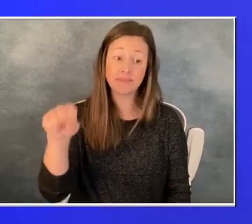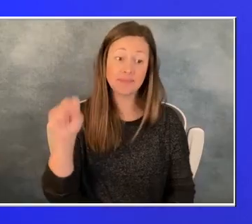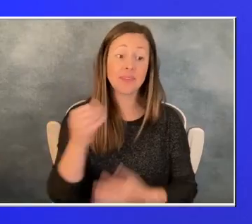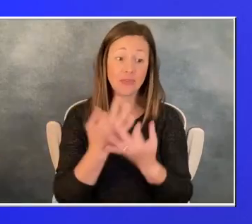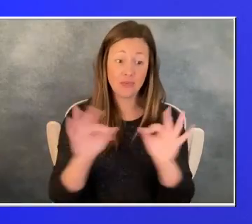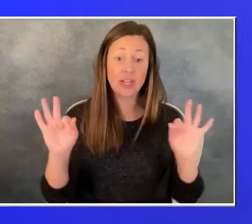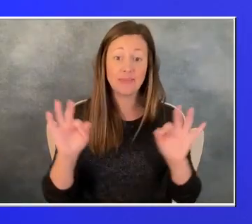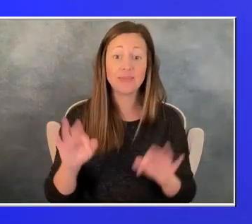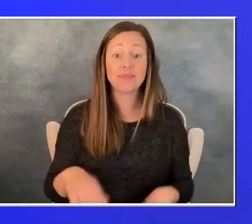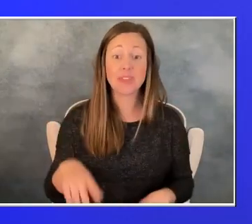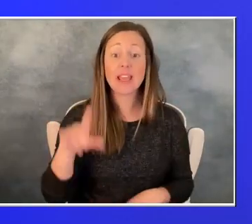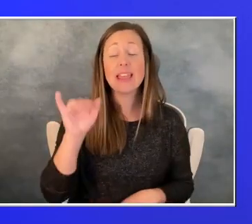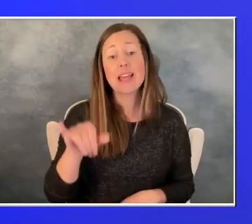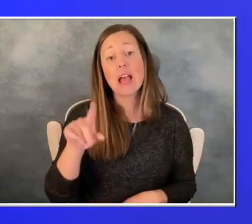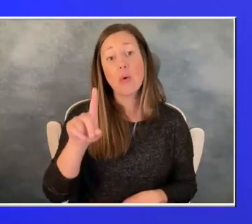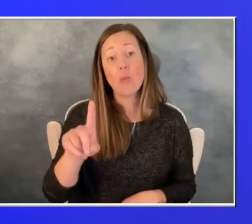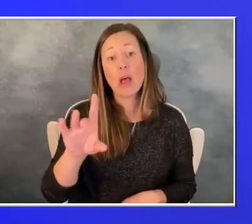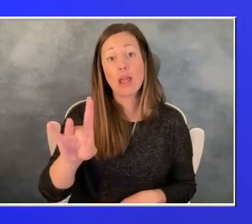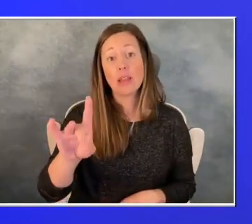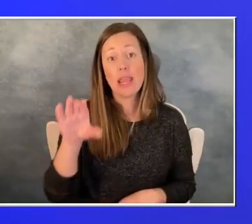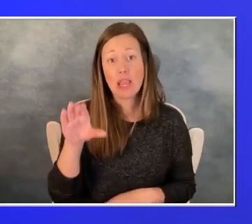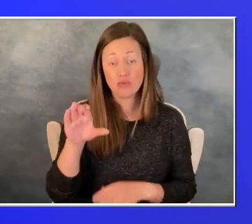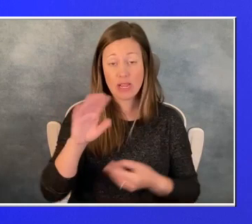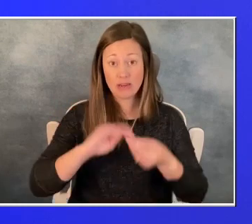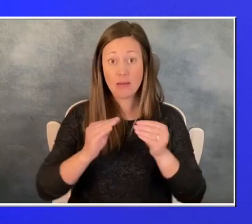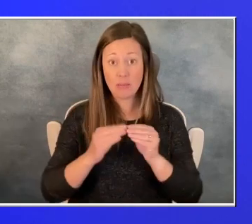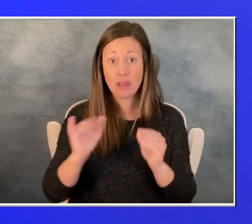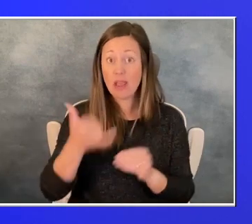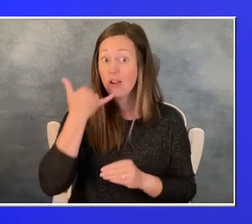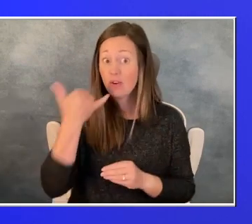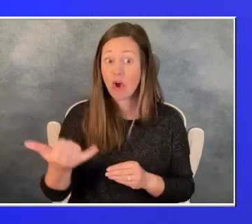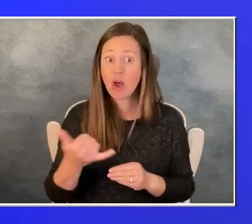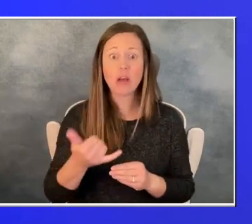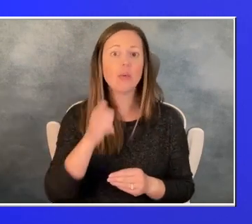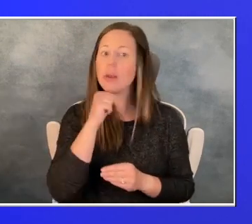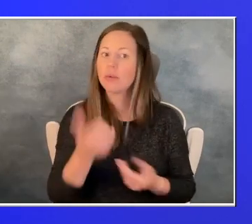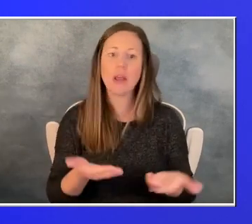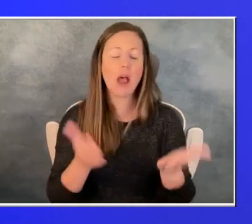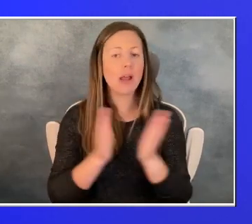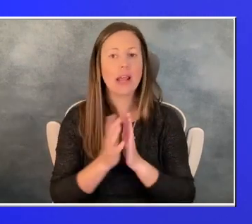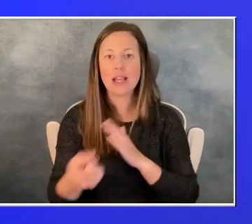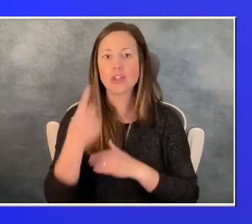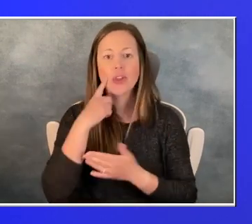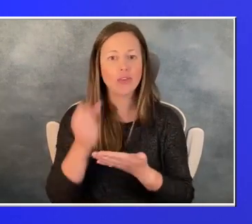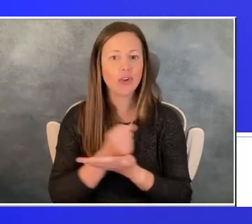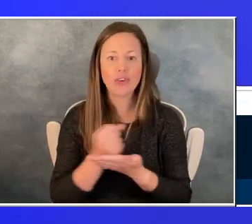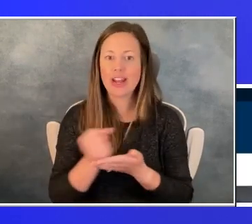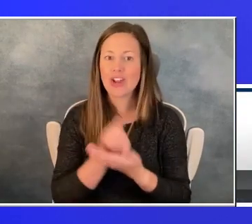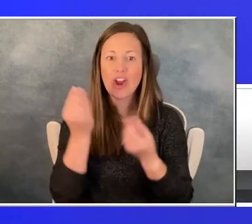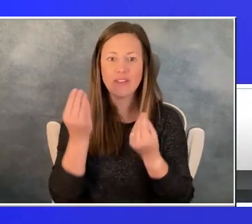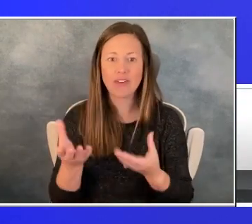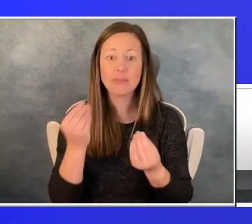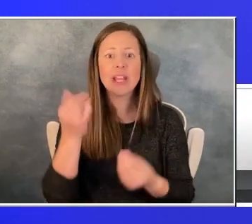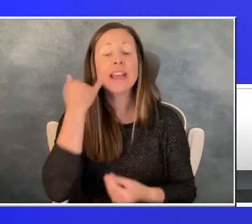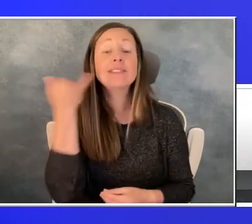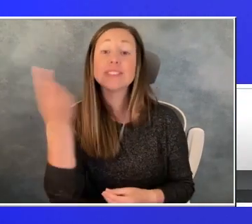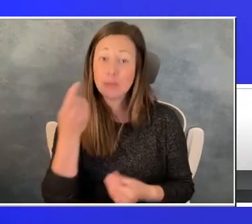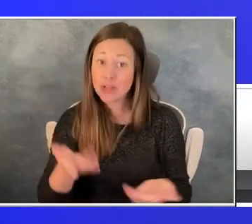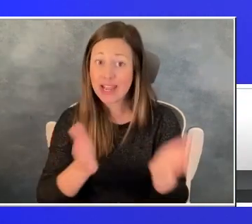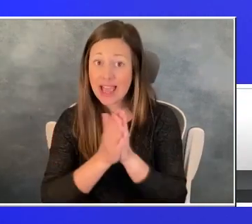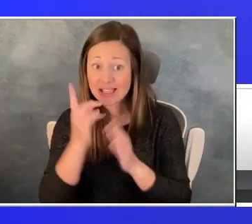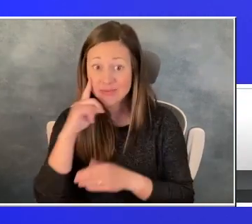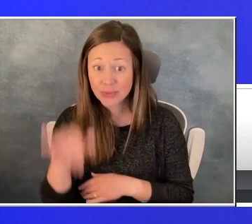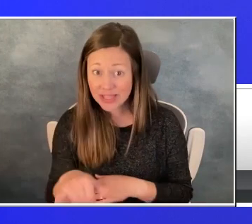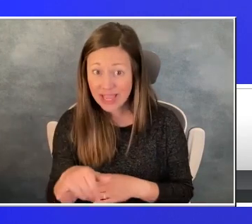1-800 number, give it a call. We will not ask you for credit card information. If you do get someone asking for credit card